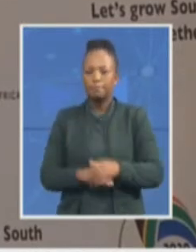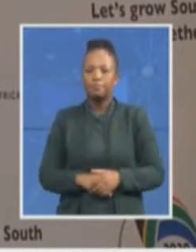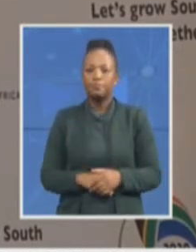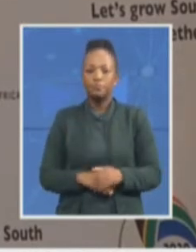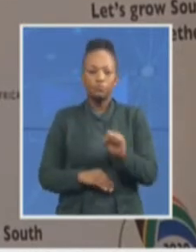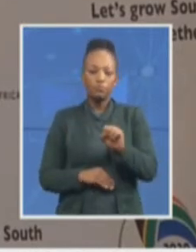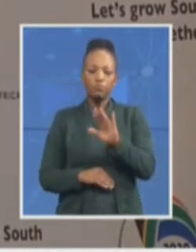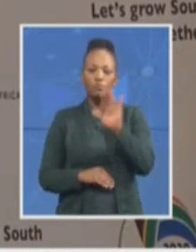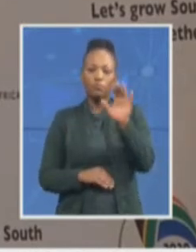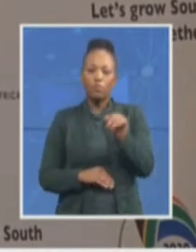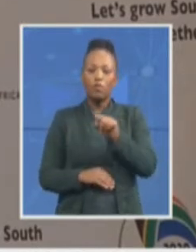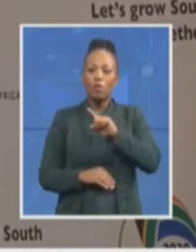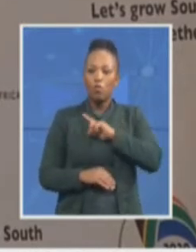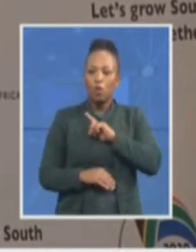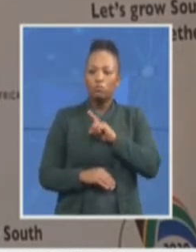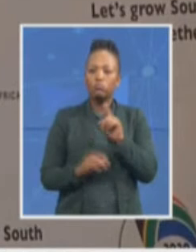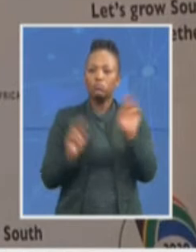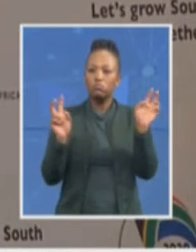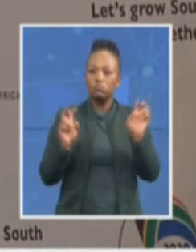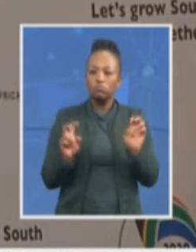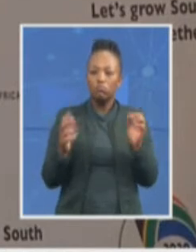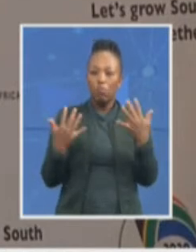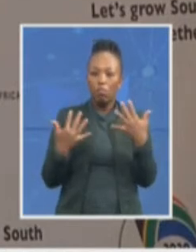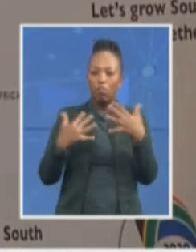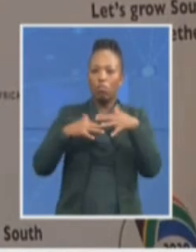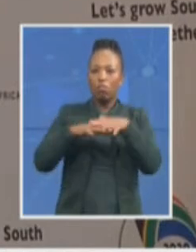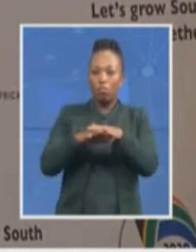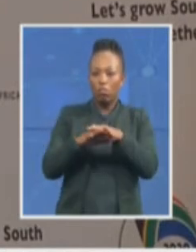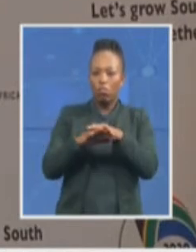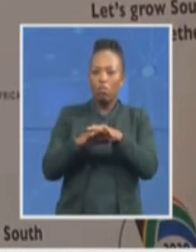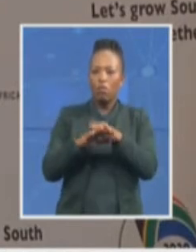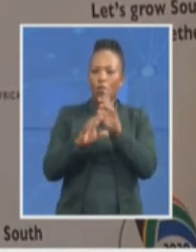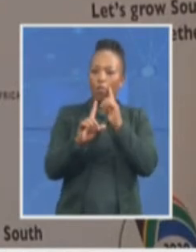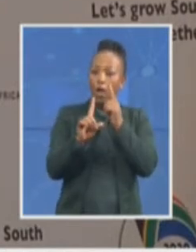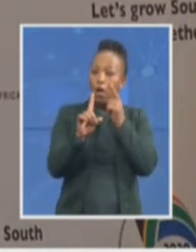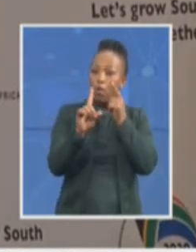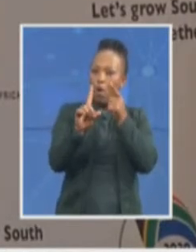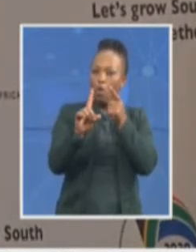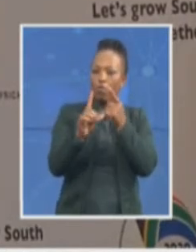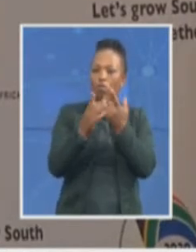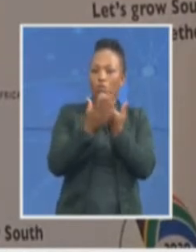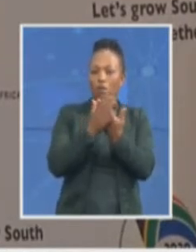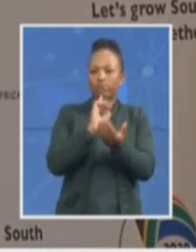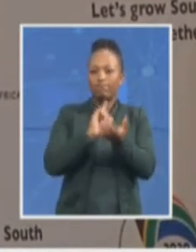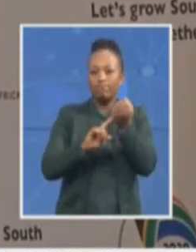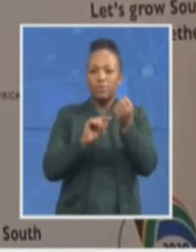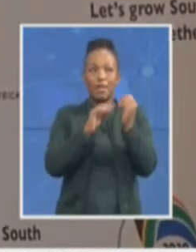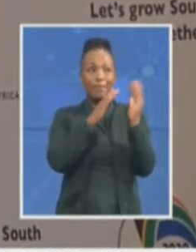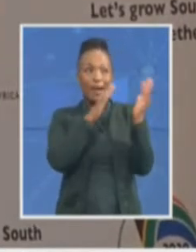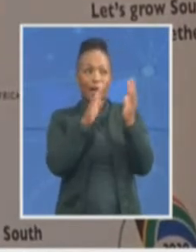with its development goals and its climate change goals, whilst ensuring